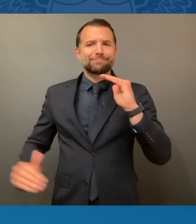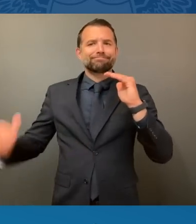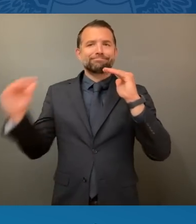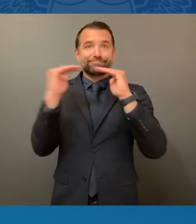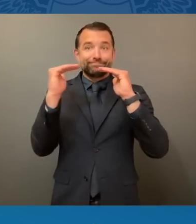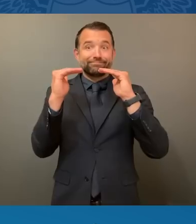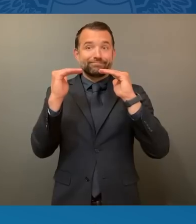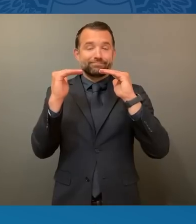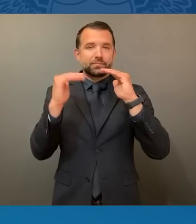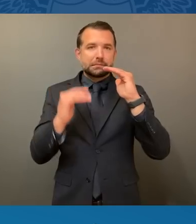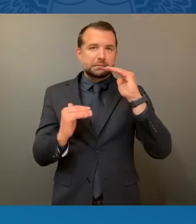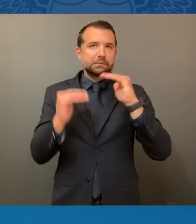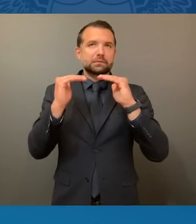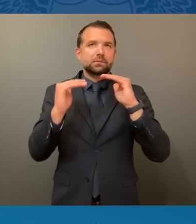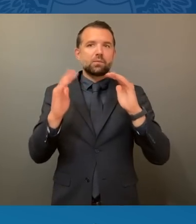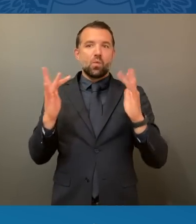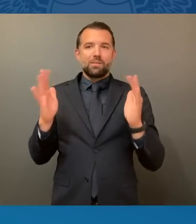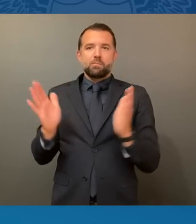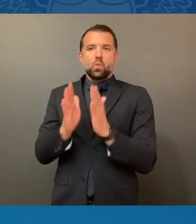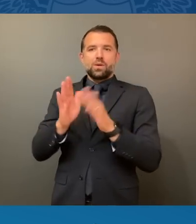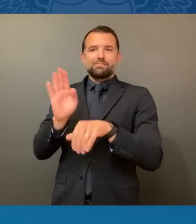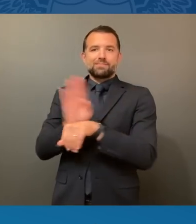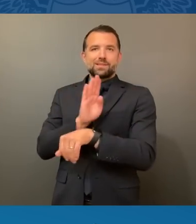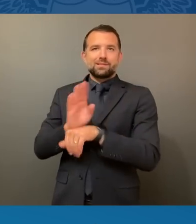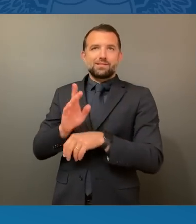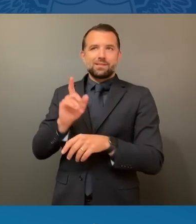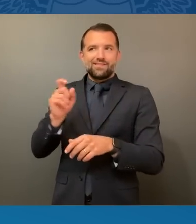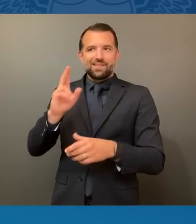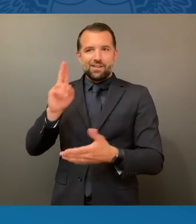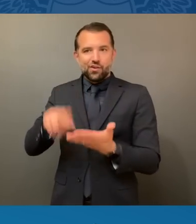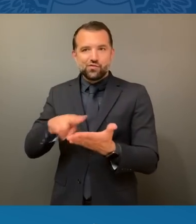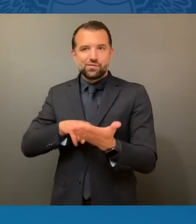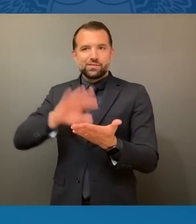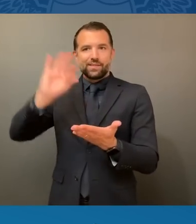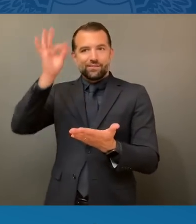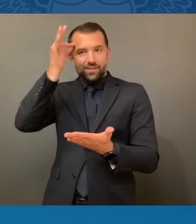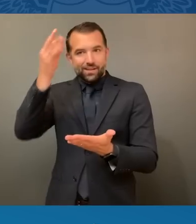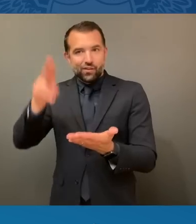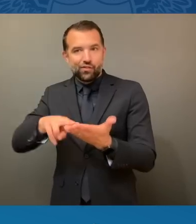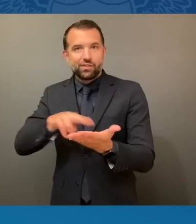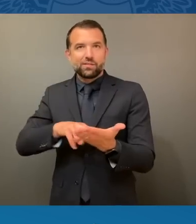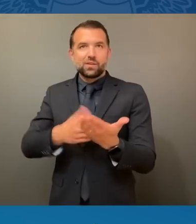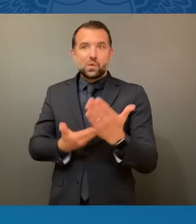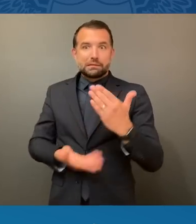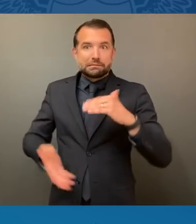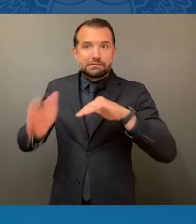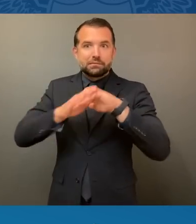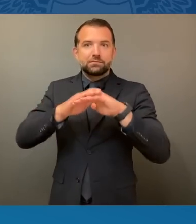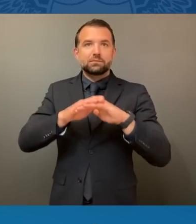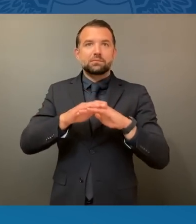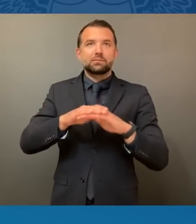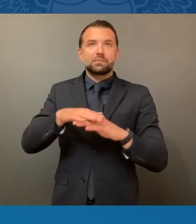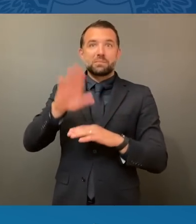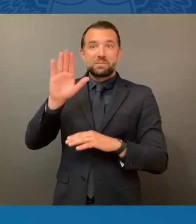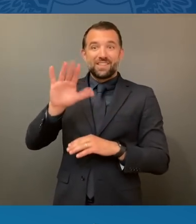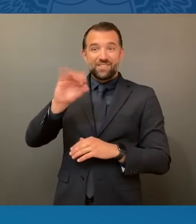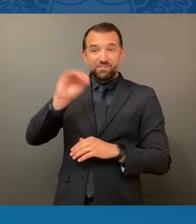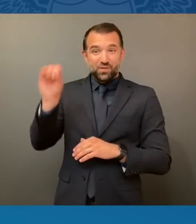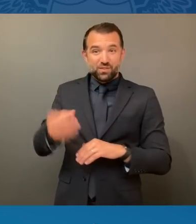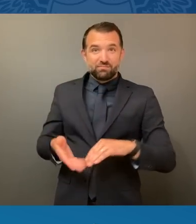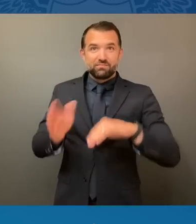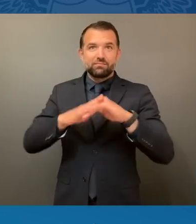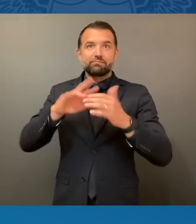example. The residual impact to communities is profound, and one of the things I'm going to ask as part of the due-out of